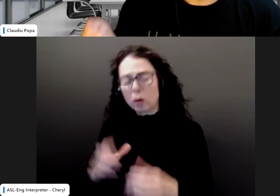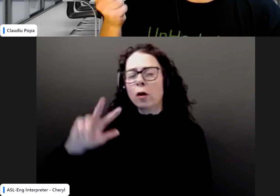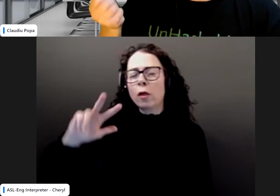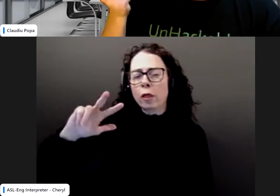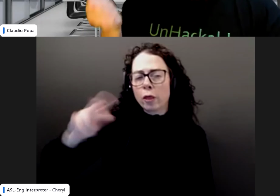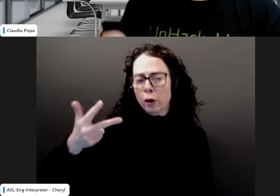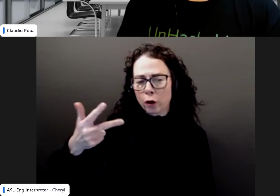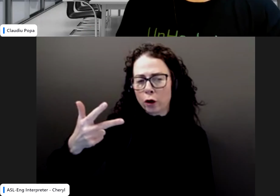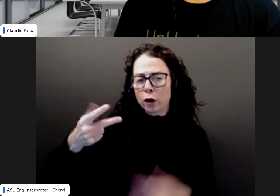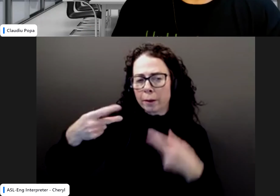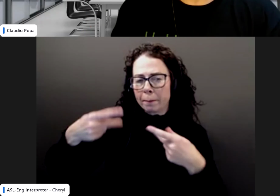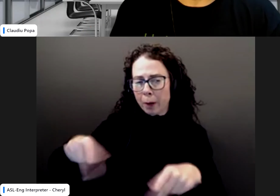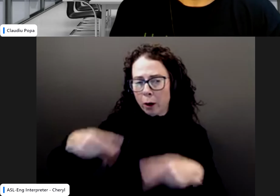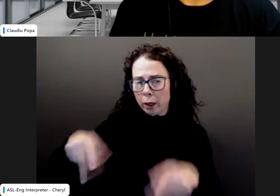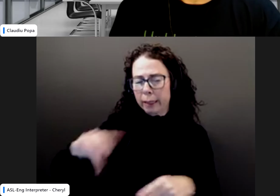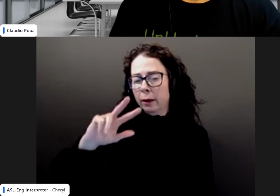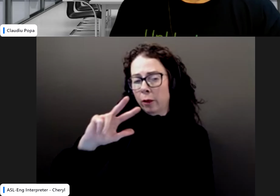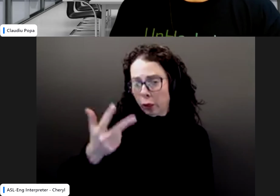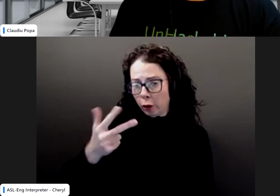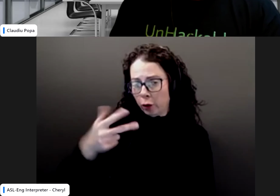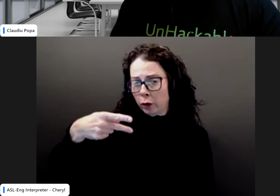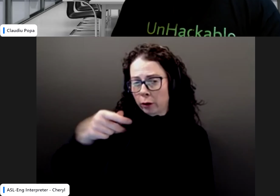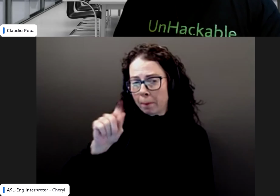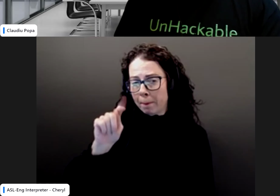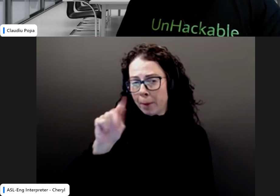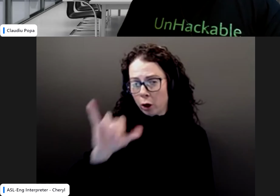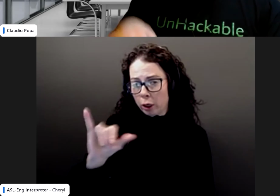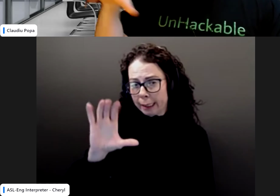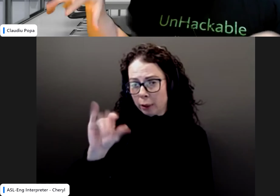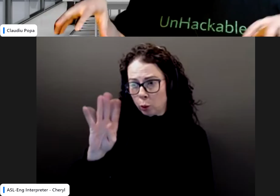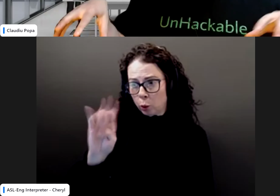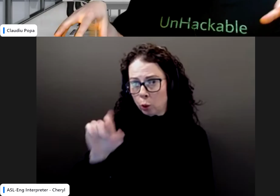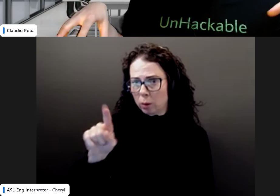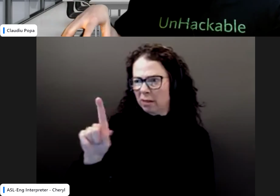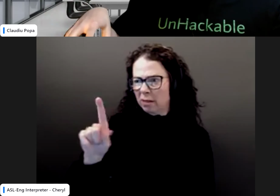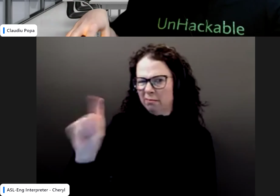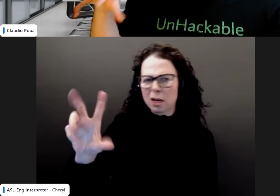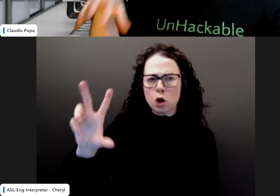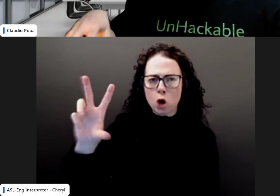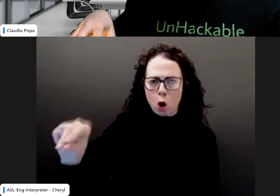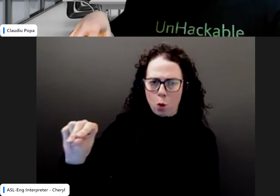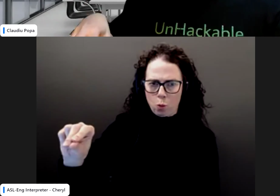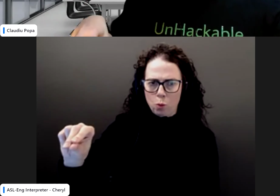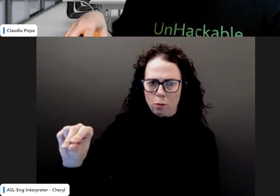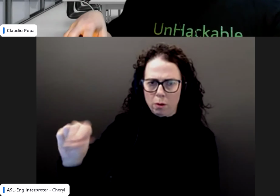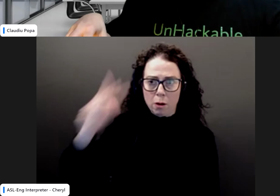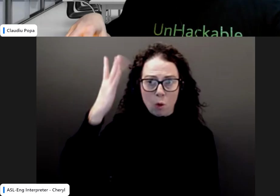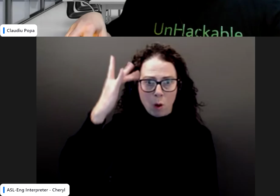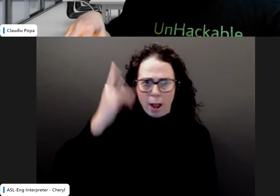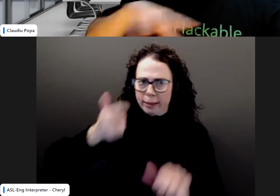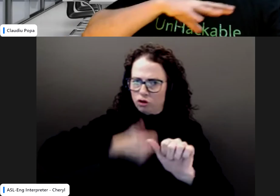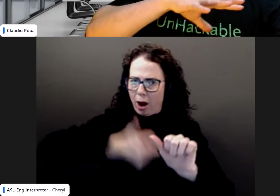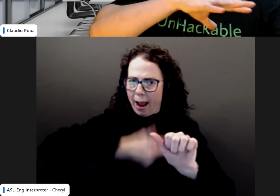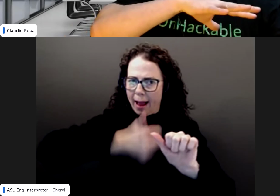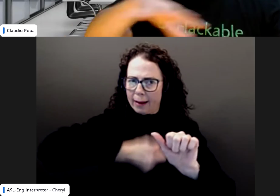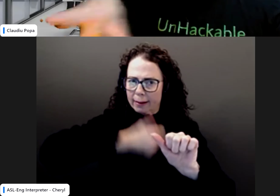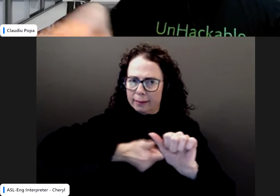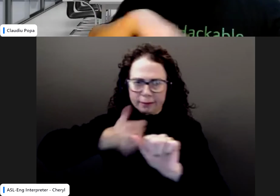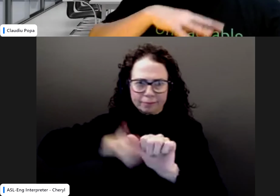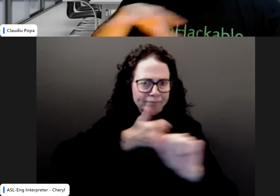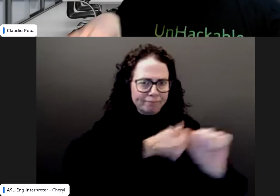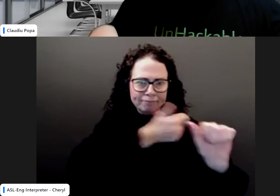cookies, to which you should always say no. Why? Because these are tracking tools, and generally speaking, they're companies that will track you no